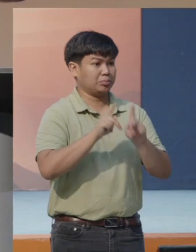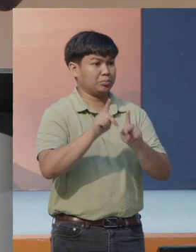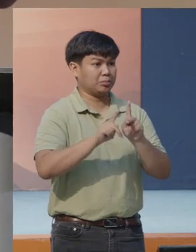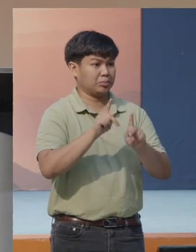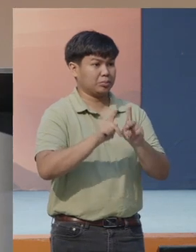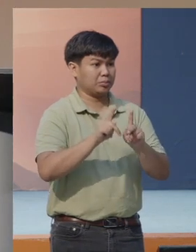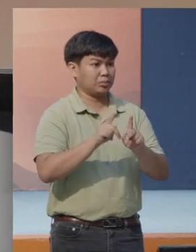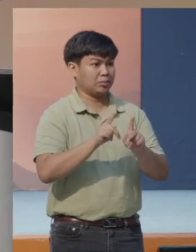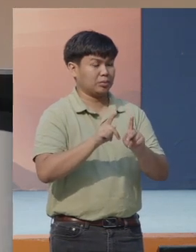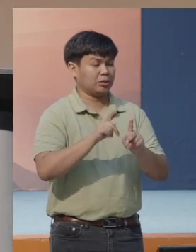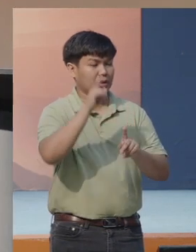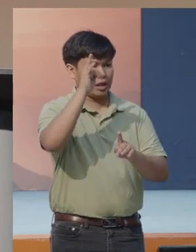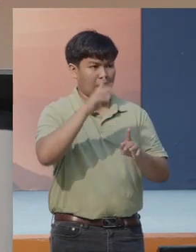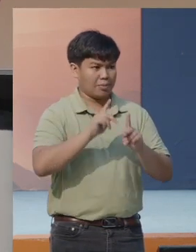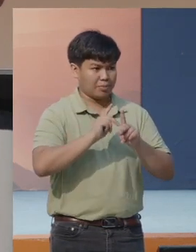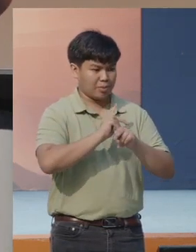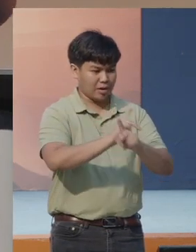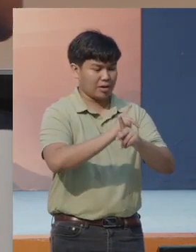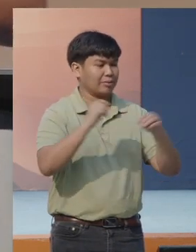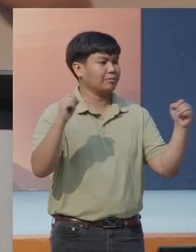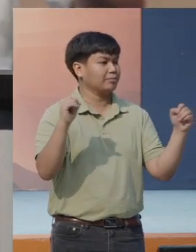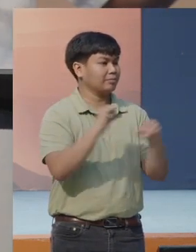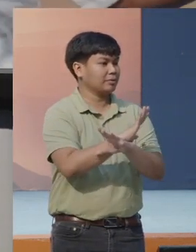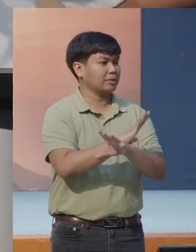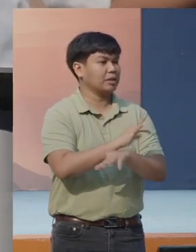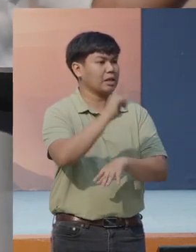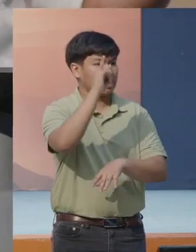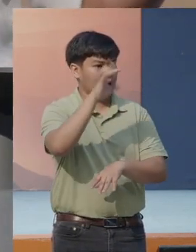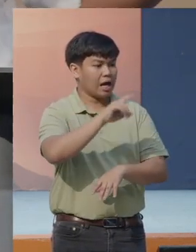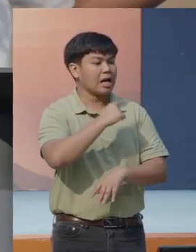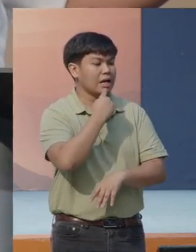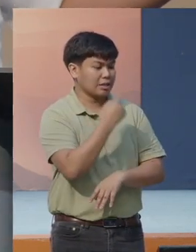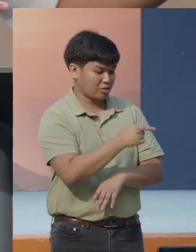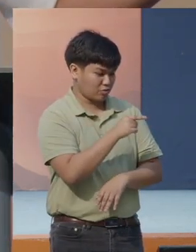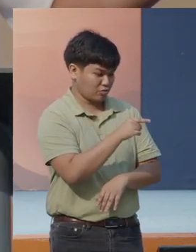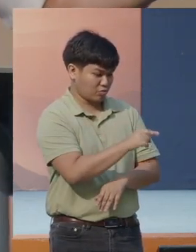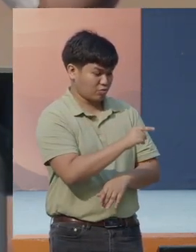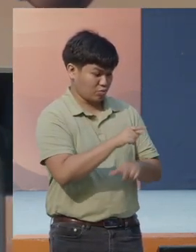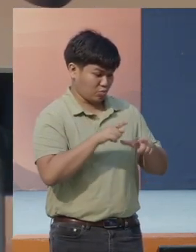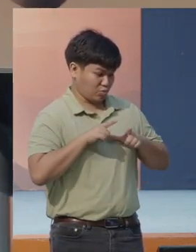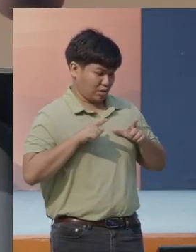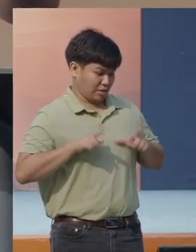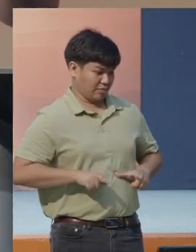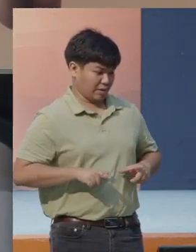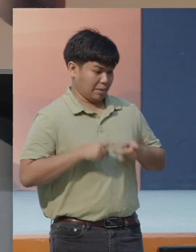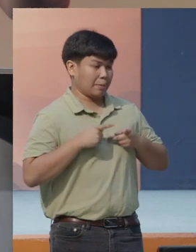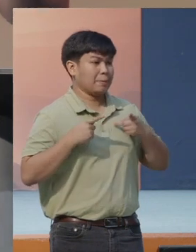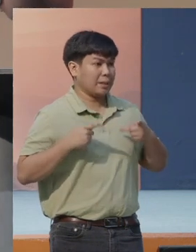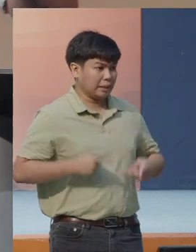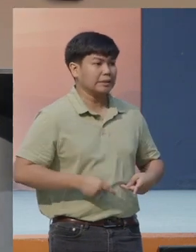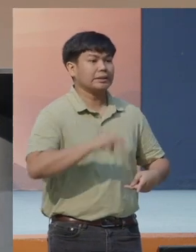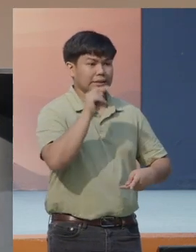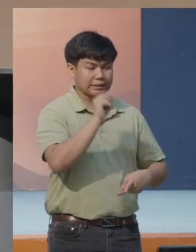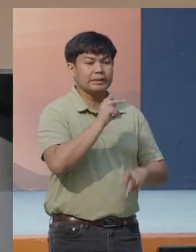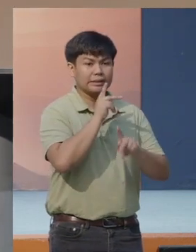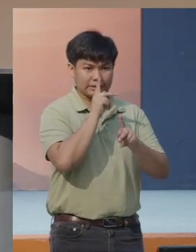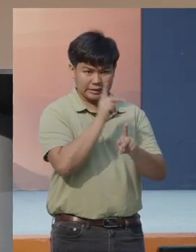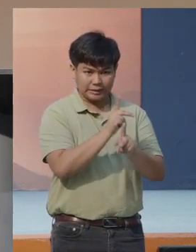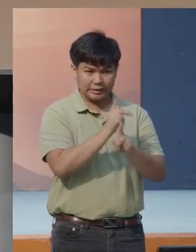injustice, God required of Moses that the priests or the Levites should keep